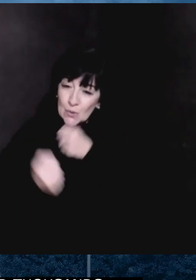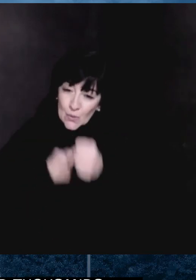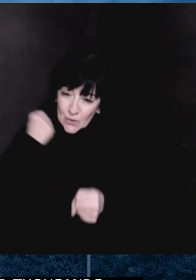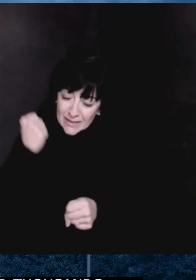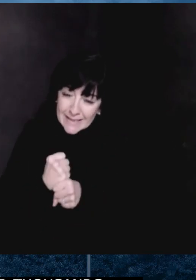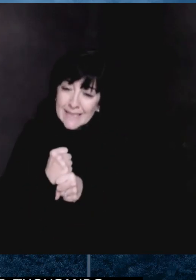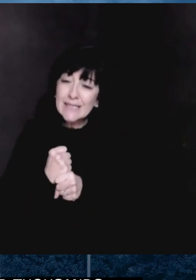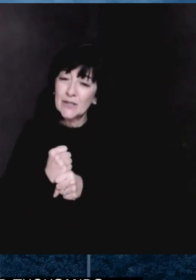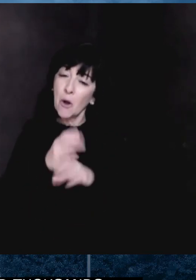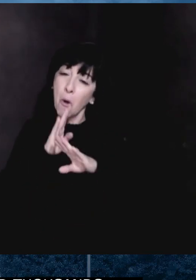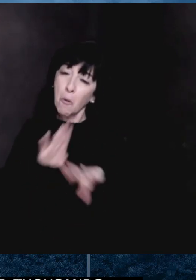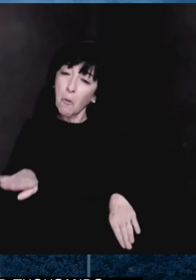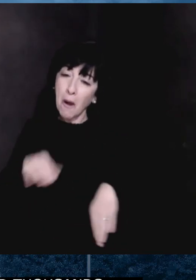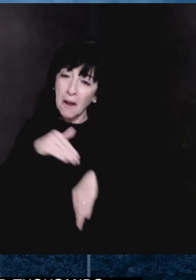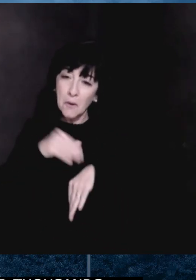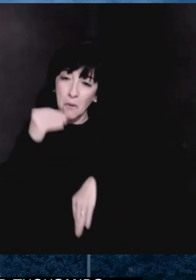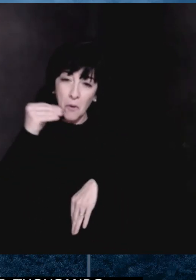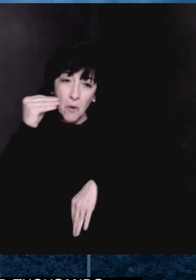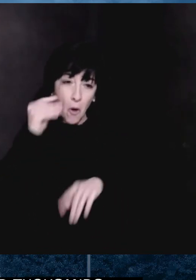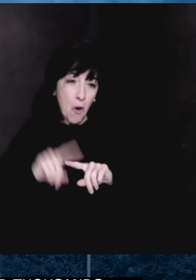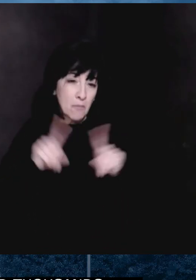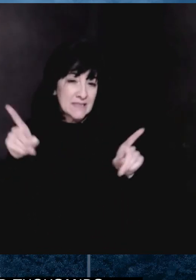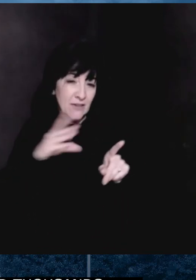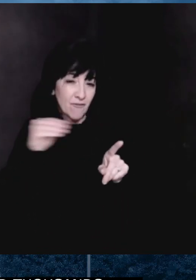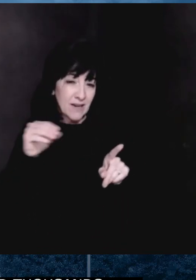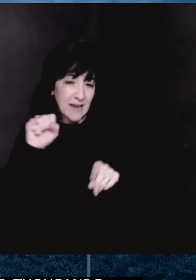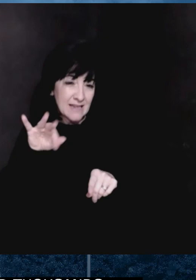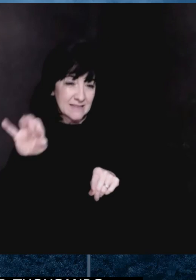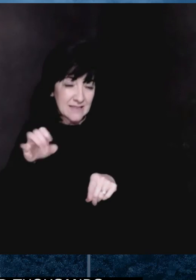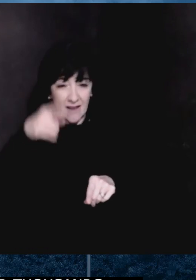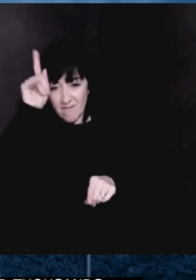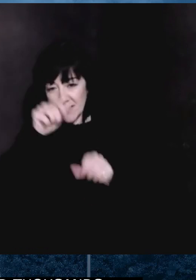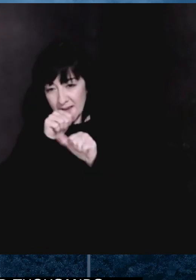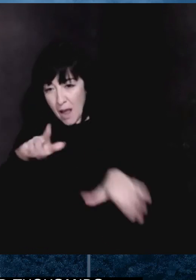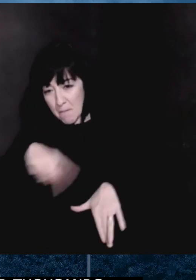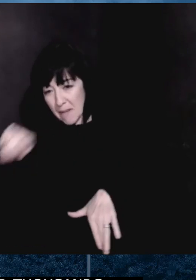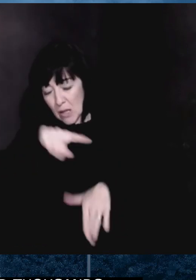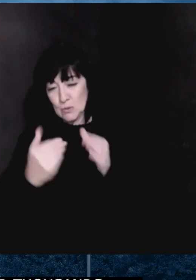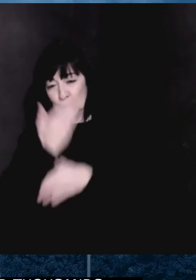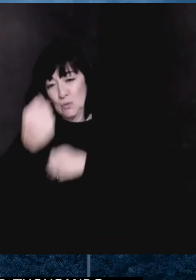quietly and at home and safely. And God bless you in the new year.